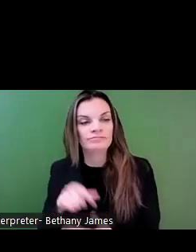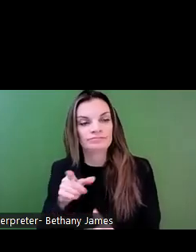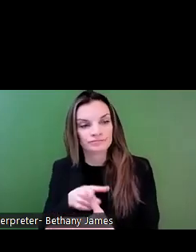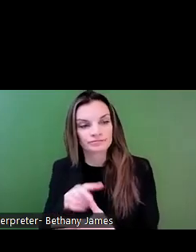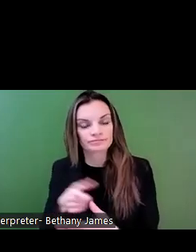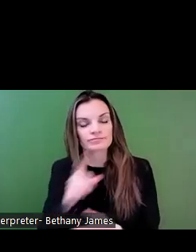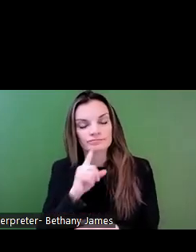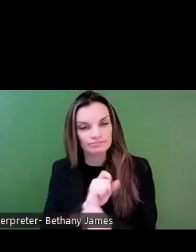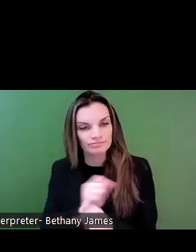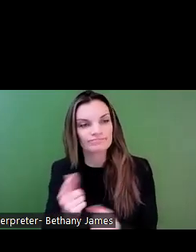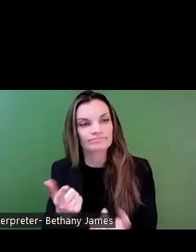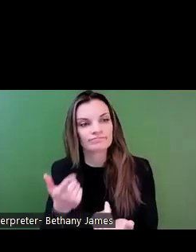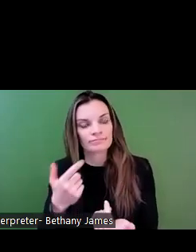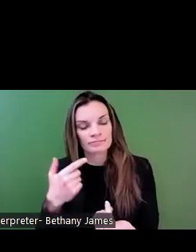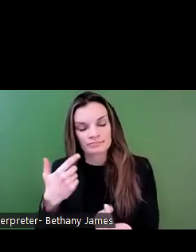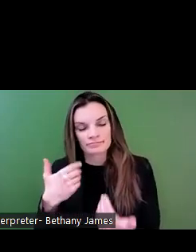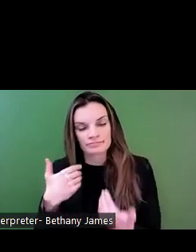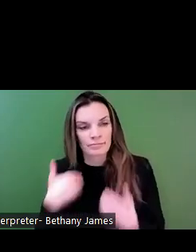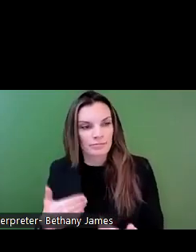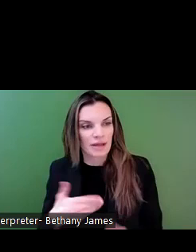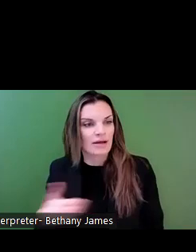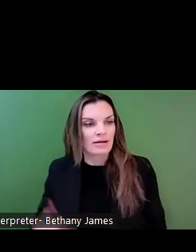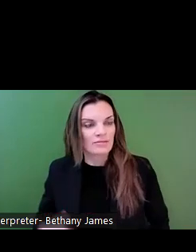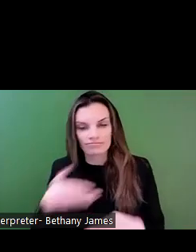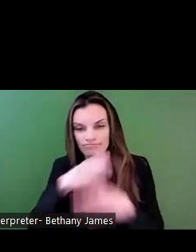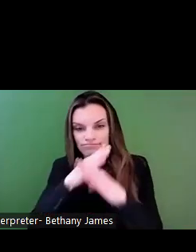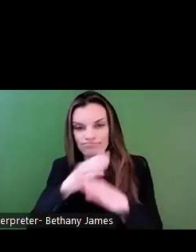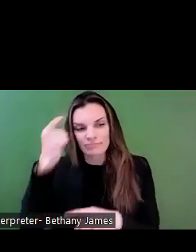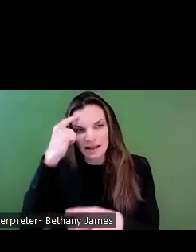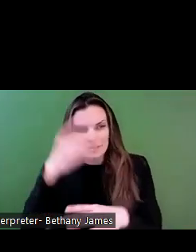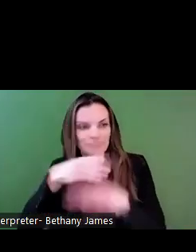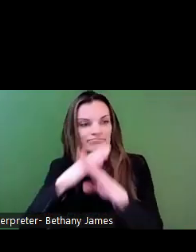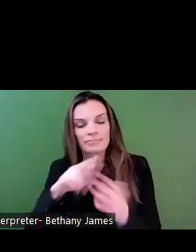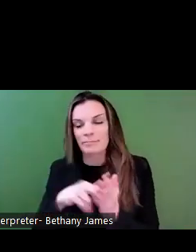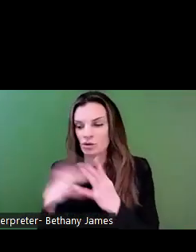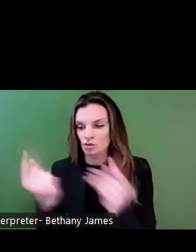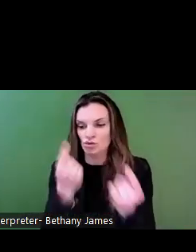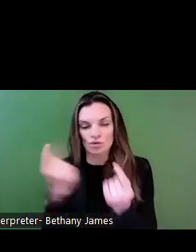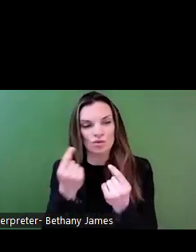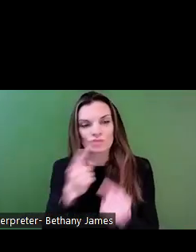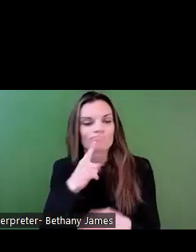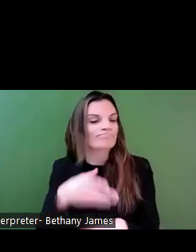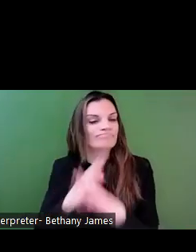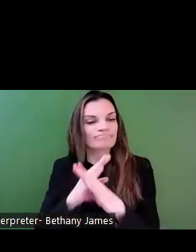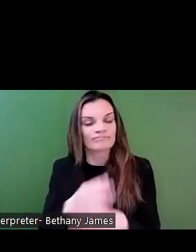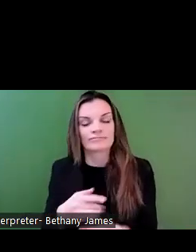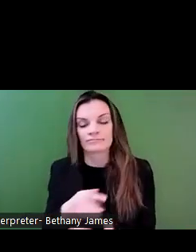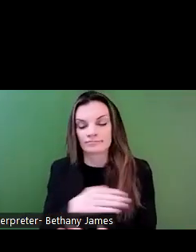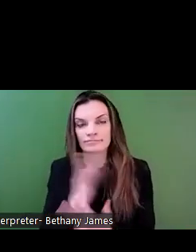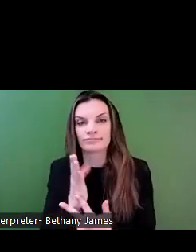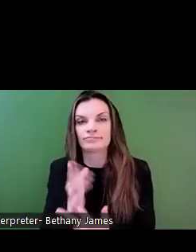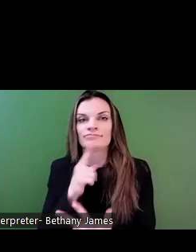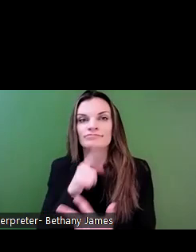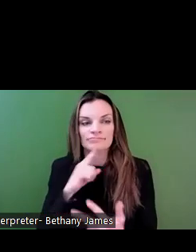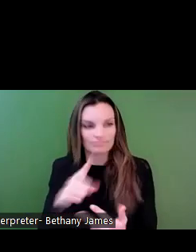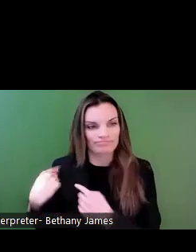mental impairment that substantially limits one or more major life activities. 2, has a record of such impairment. Or 3, is